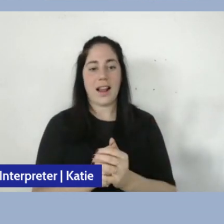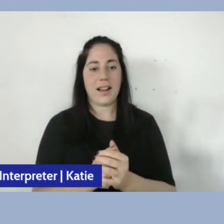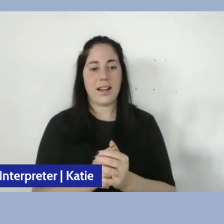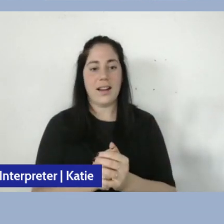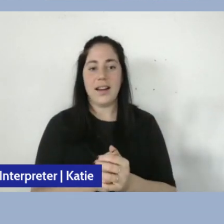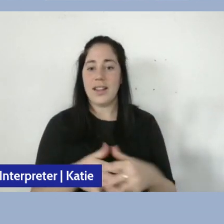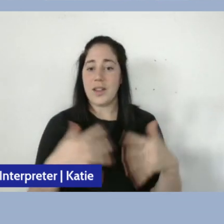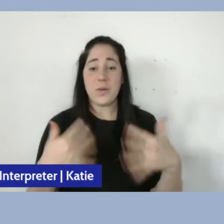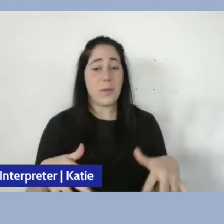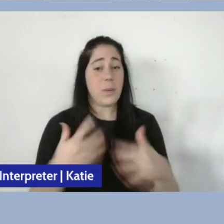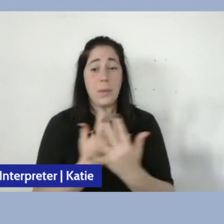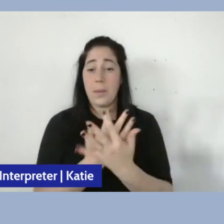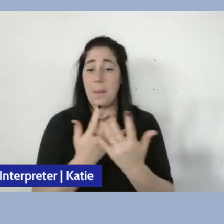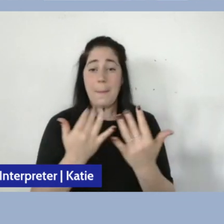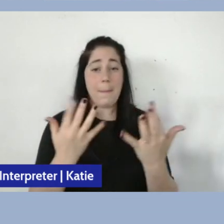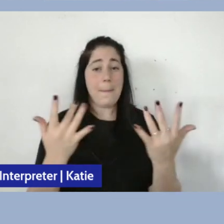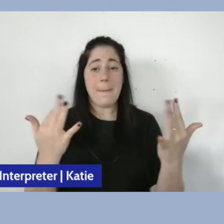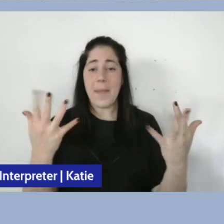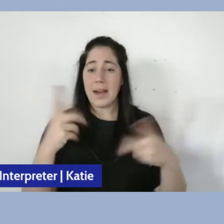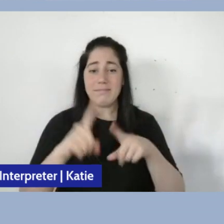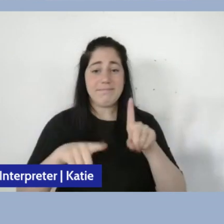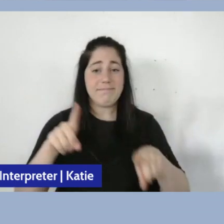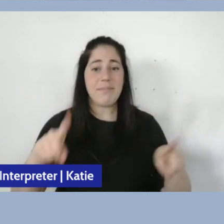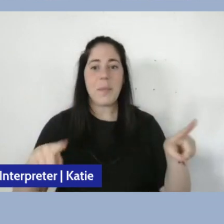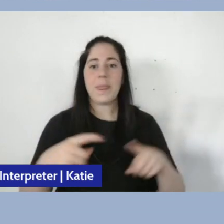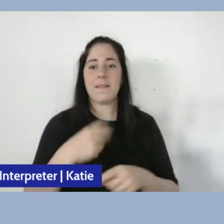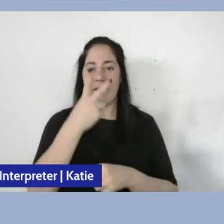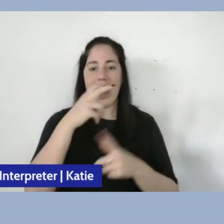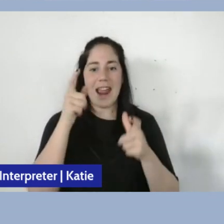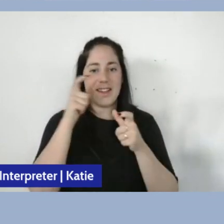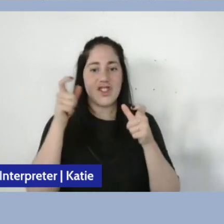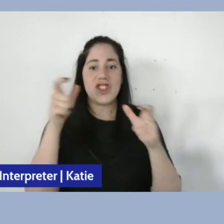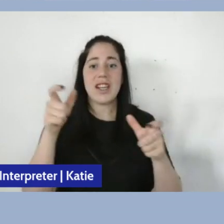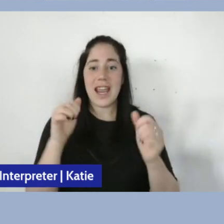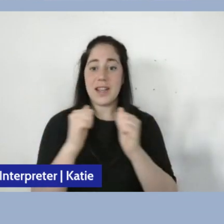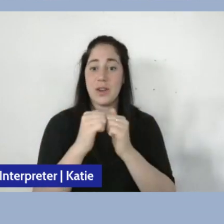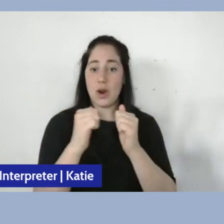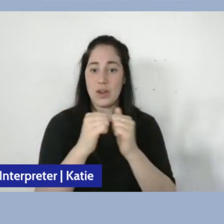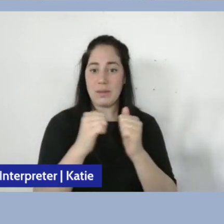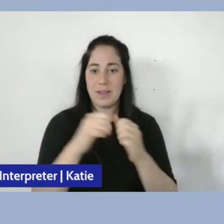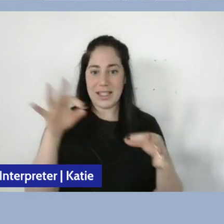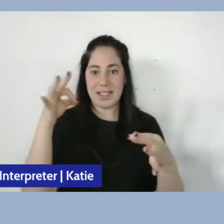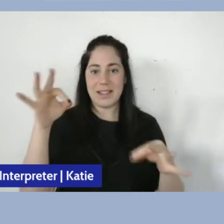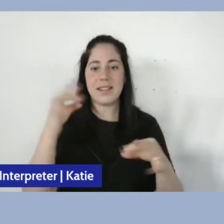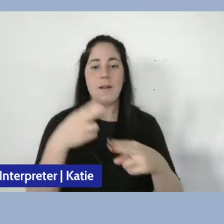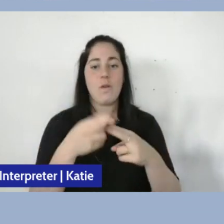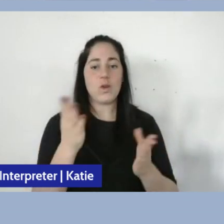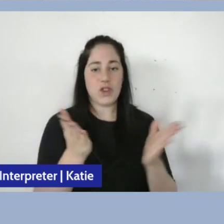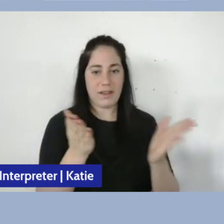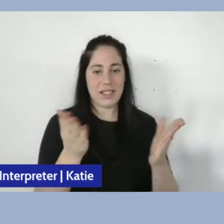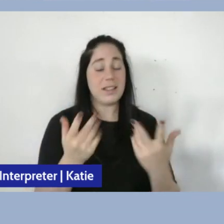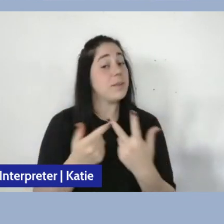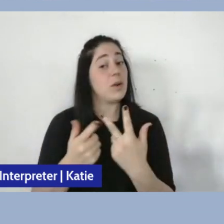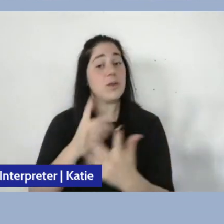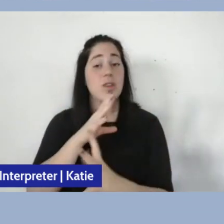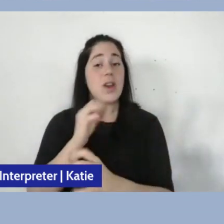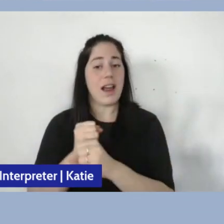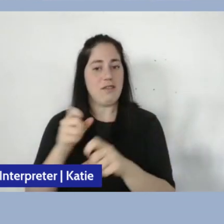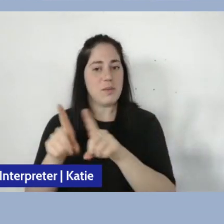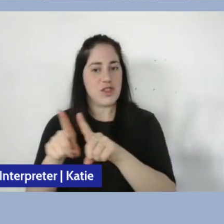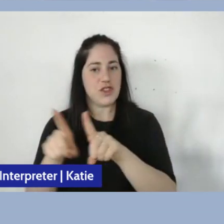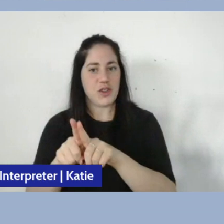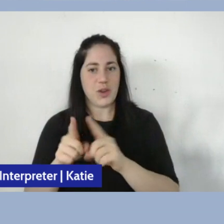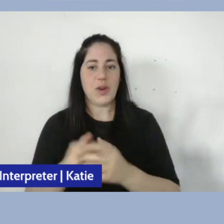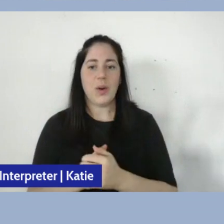of aged care documentation for individual aged care services, but also for government into a range